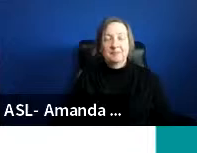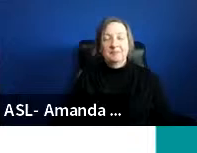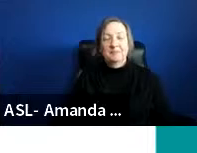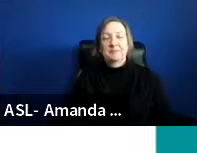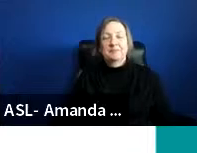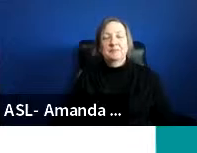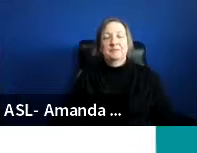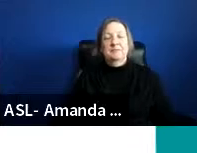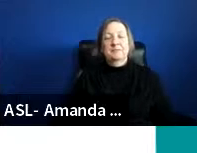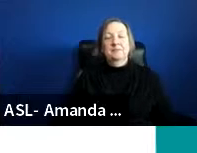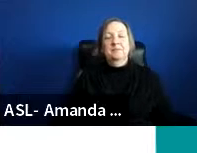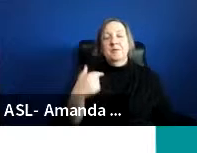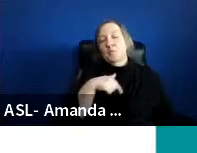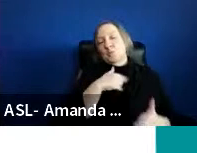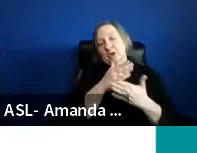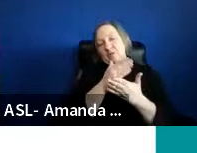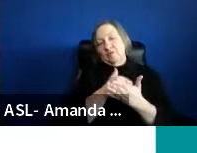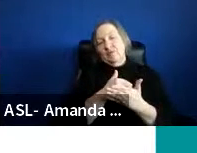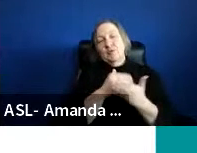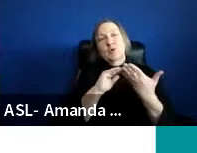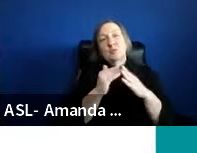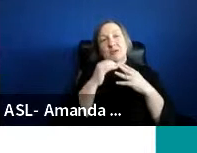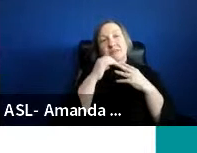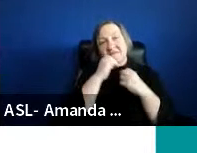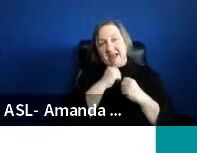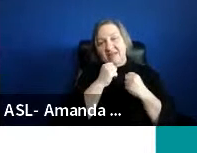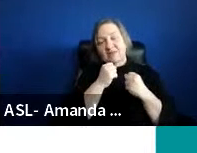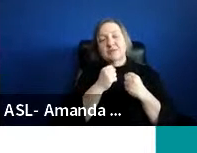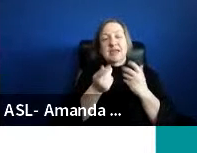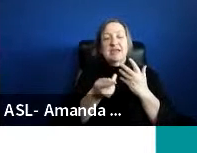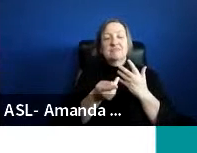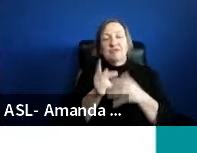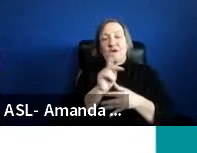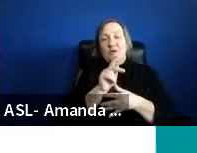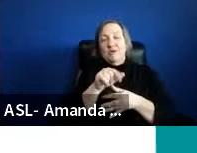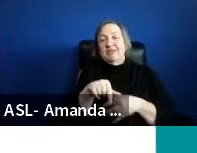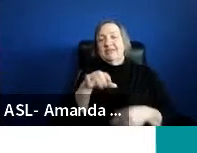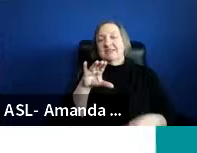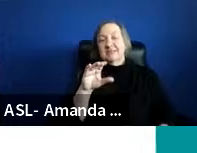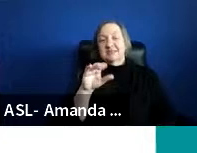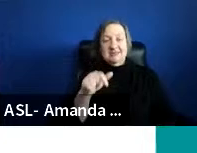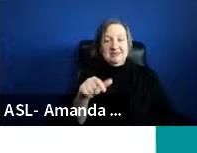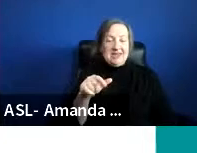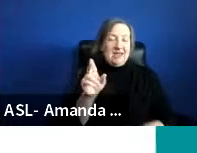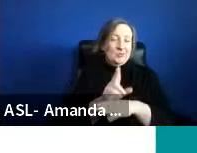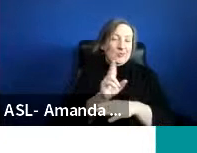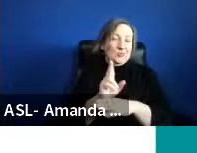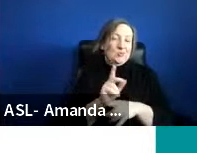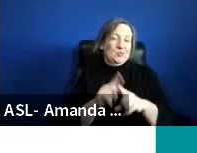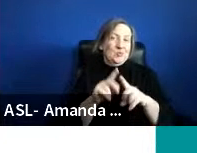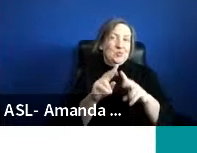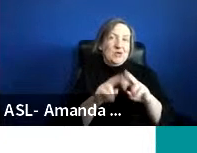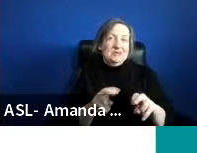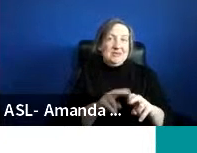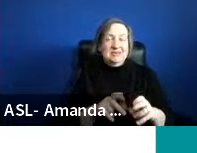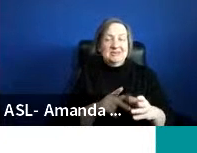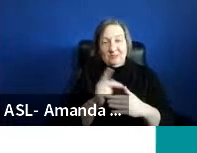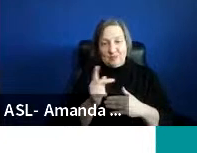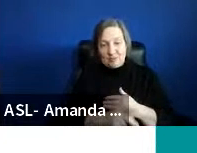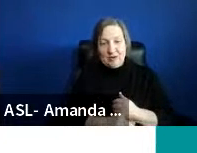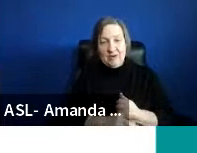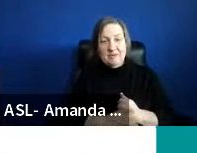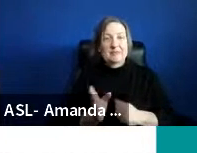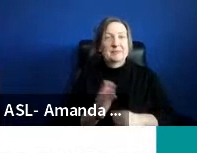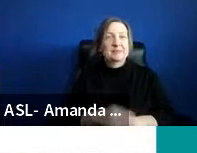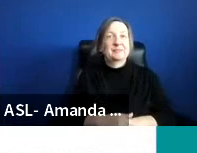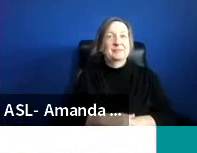So we reviewed the community values and priorities that this CAG is using to assess the program.